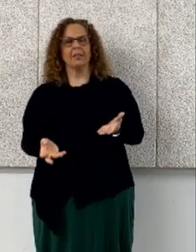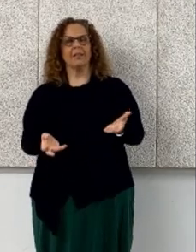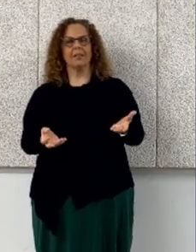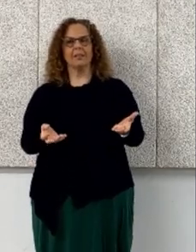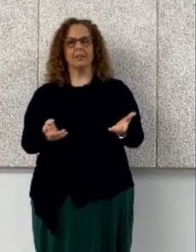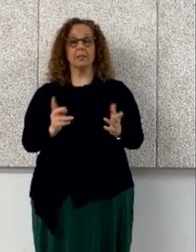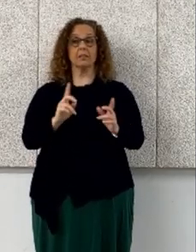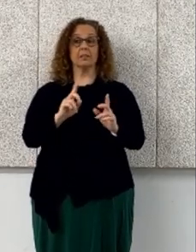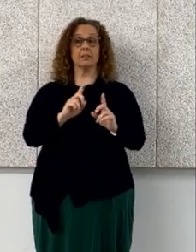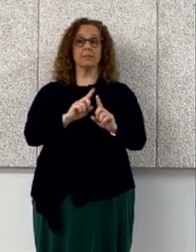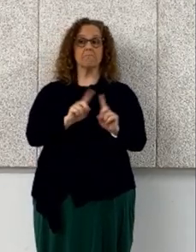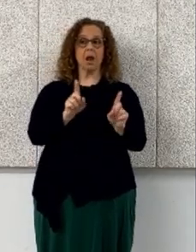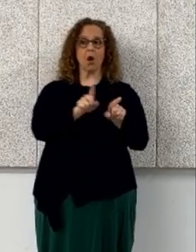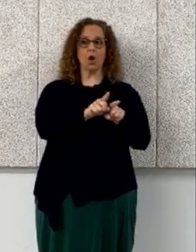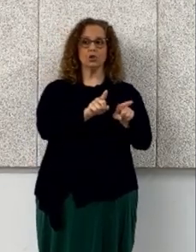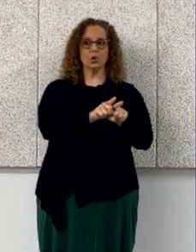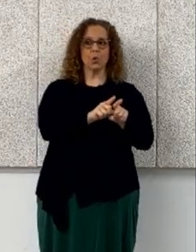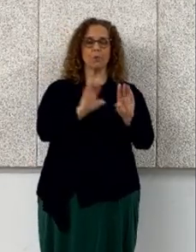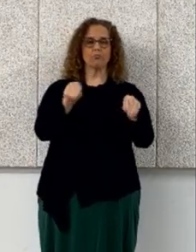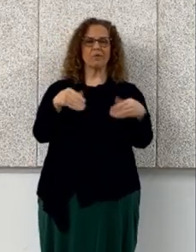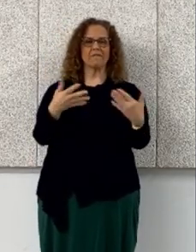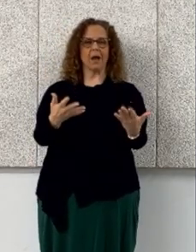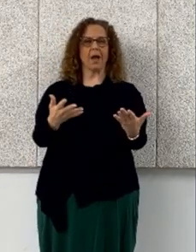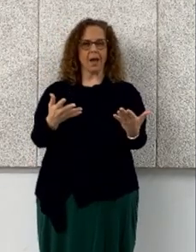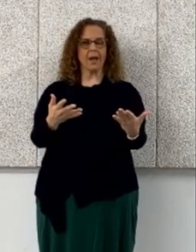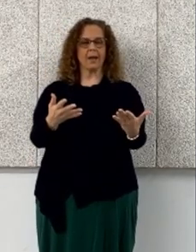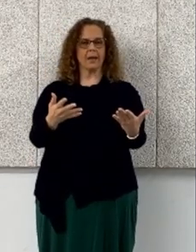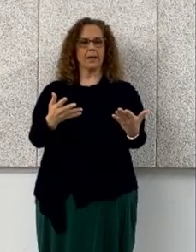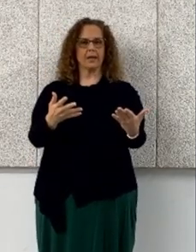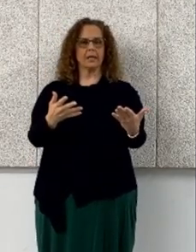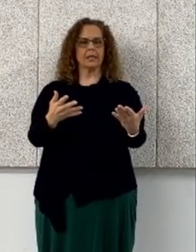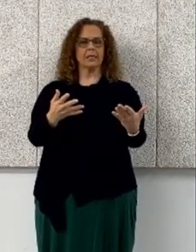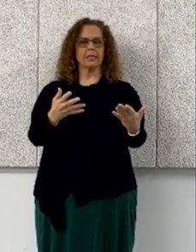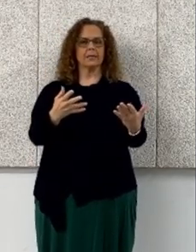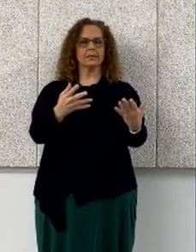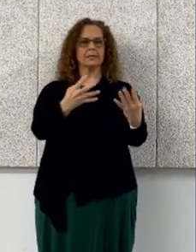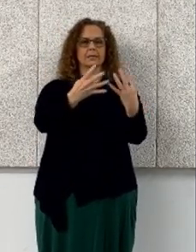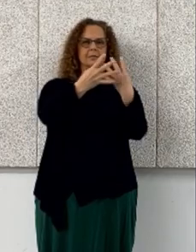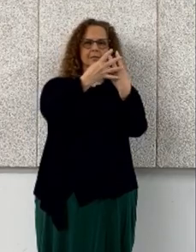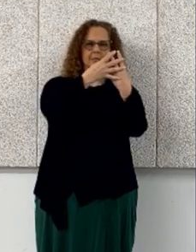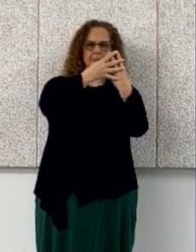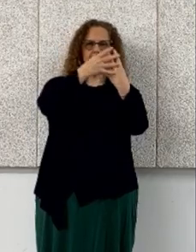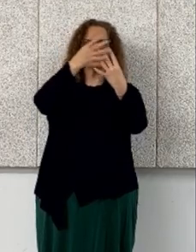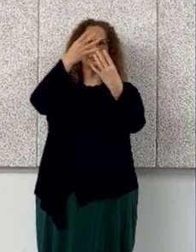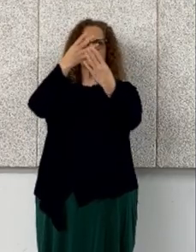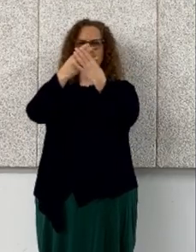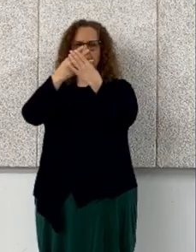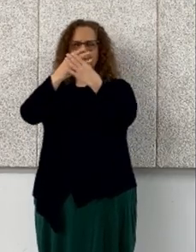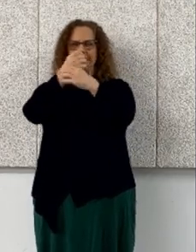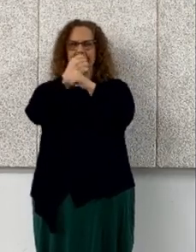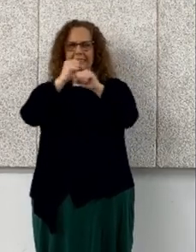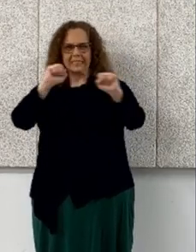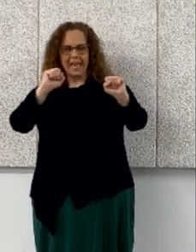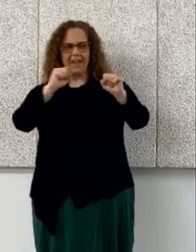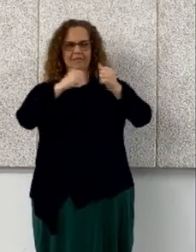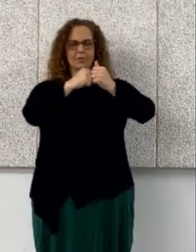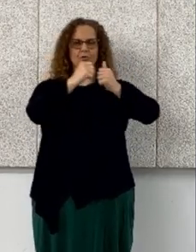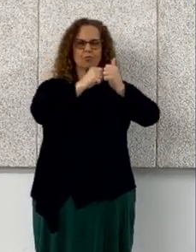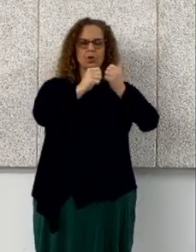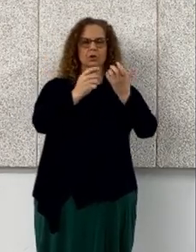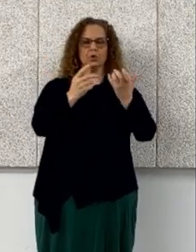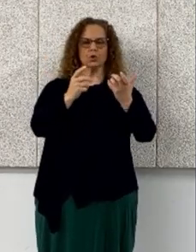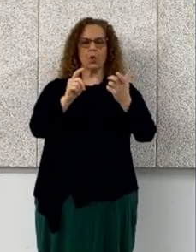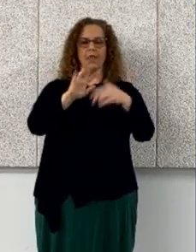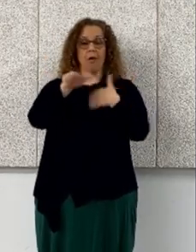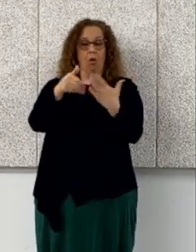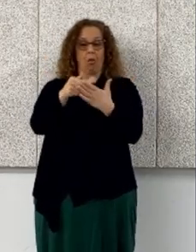But also, you know, providing sort of guardrails and structures within which you're at least talking about the same things,